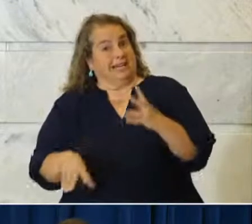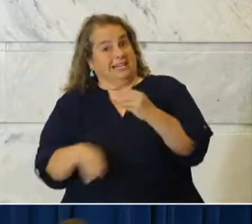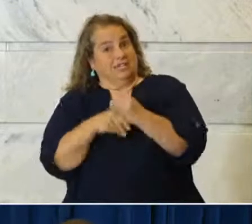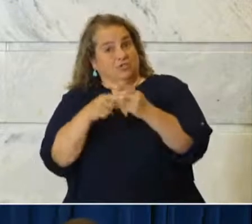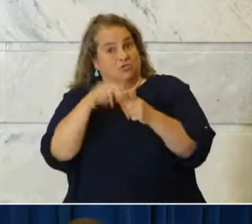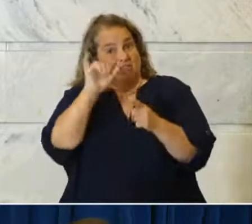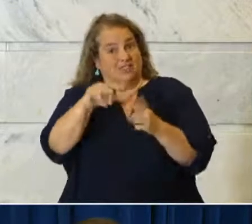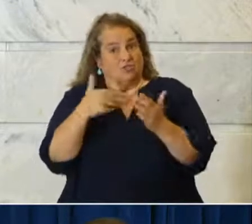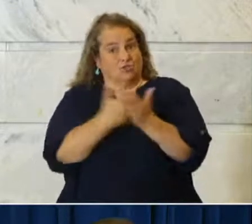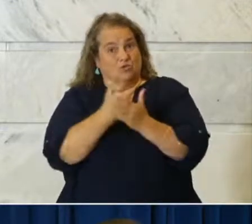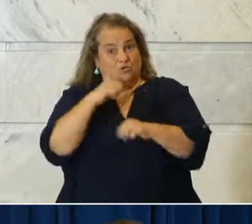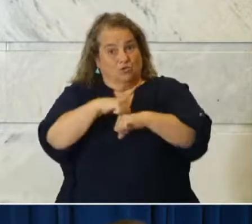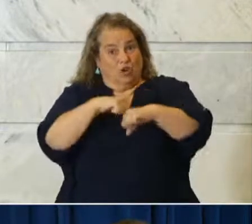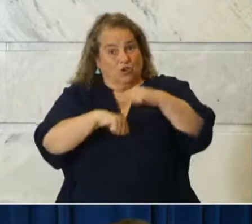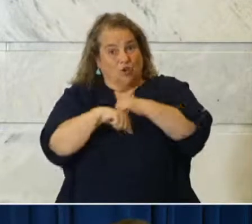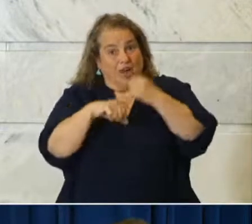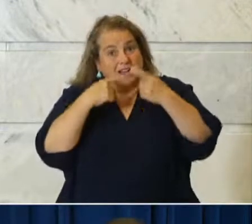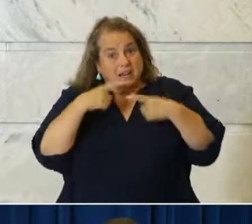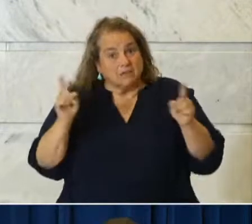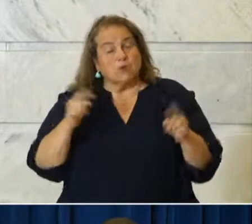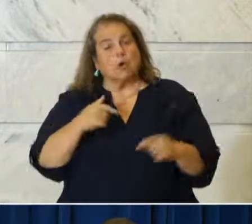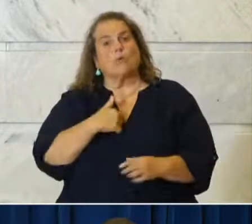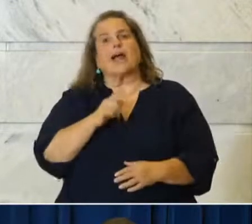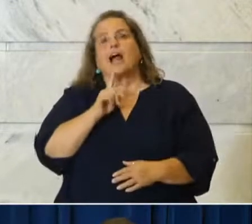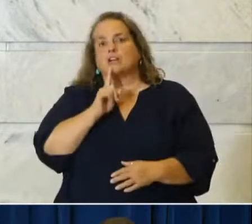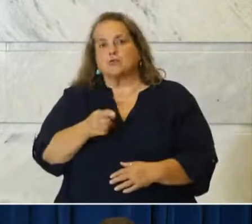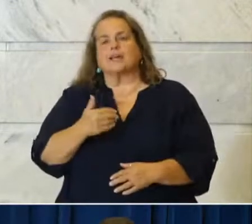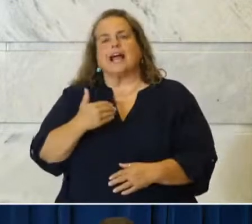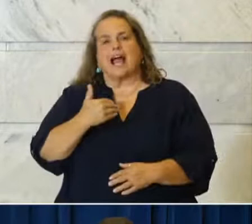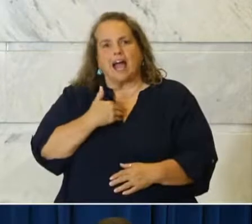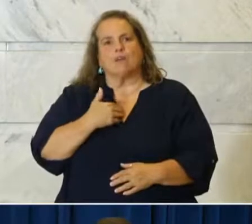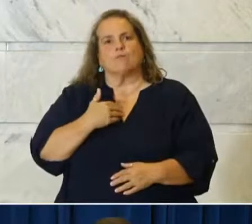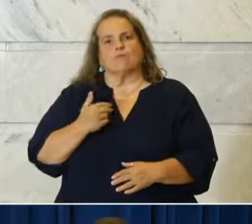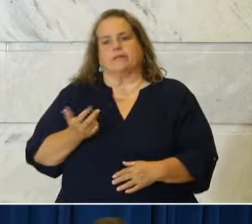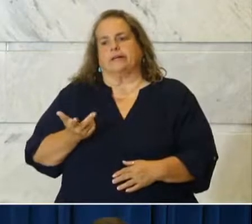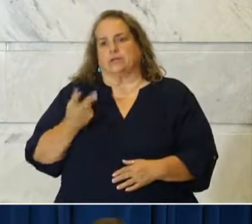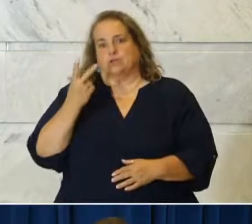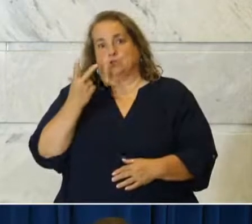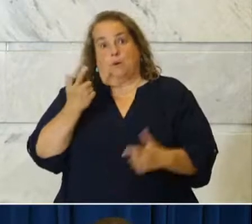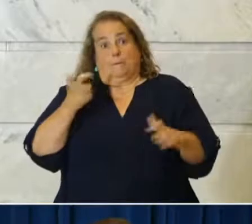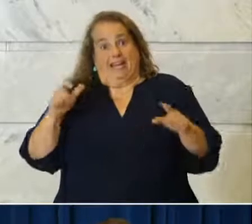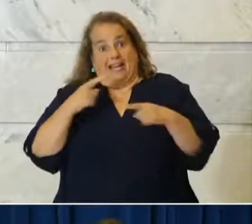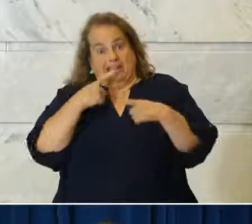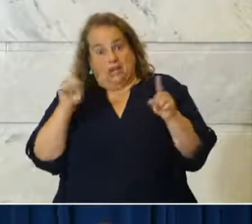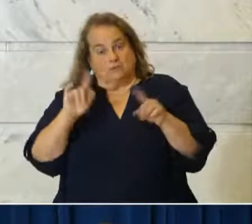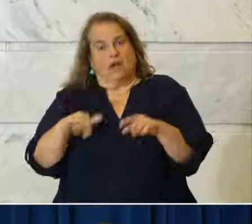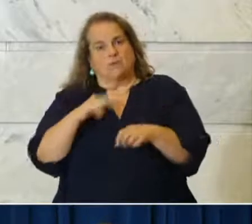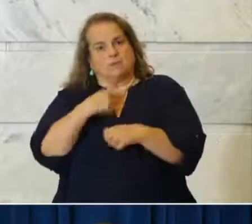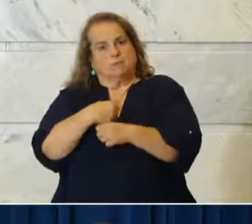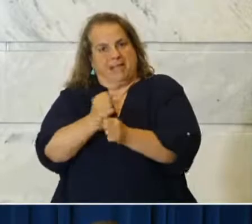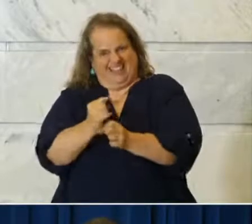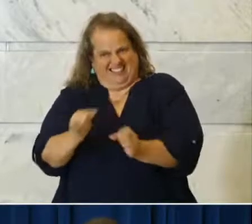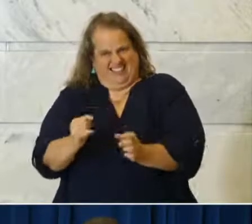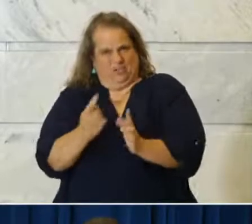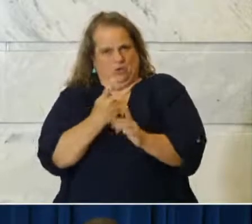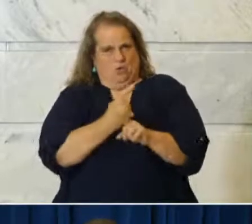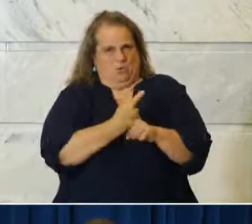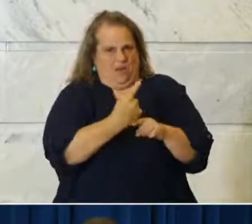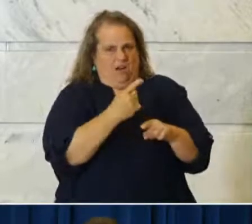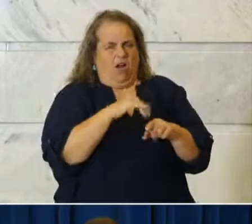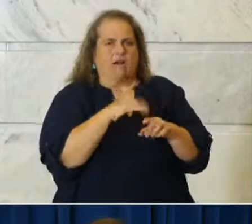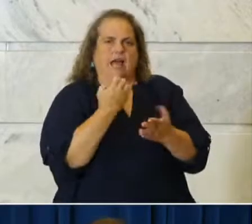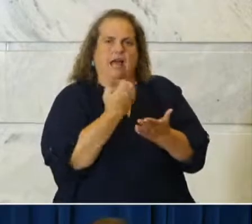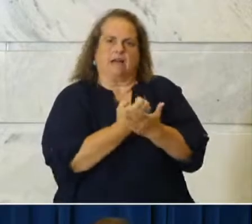new structural announcement, we actually have a couple of big announcements that have been made this week on the economic development side.